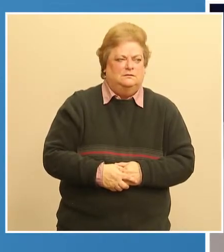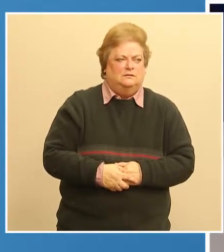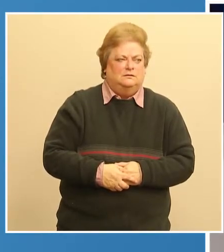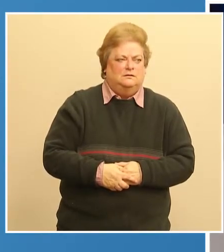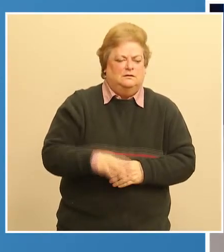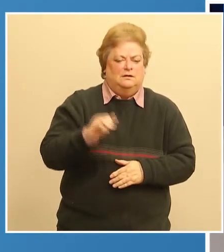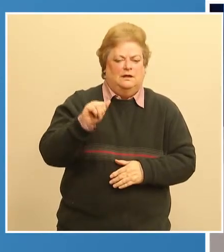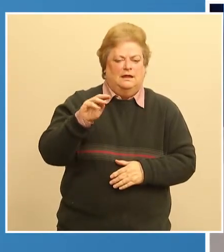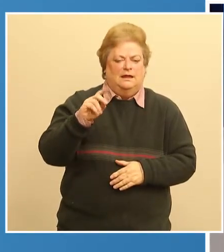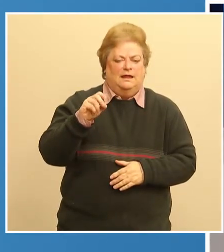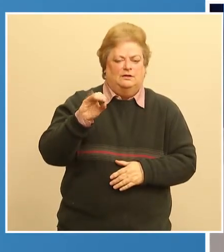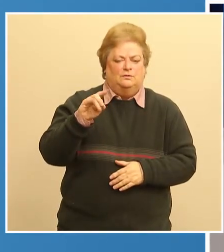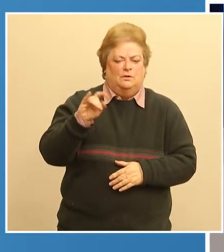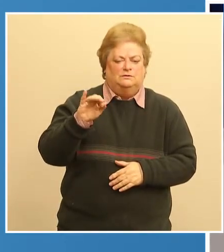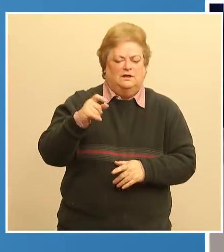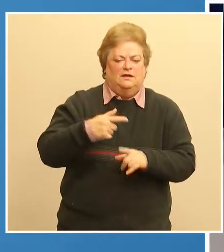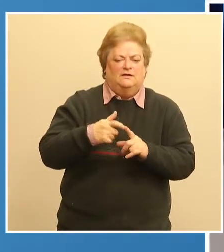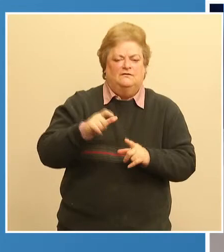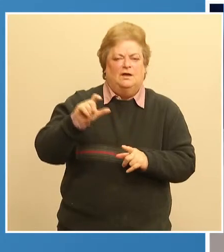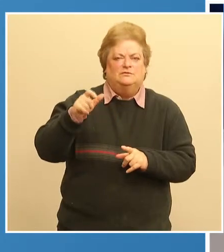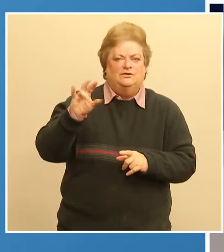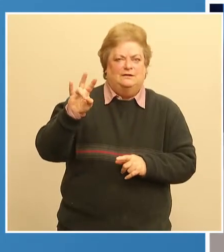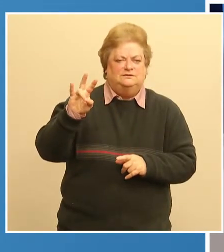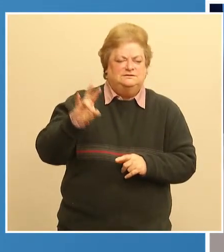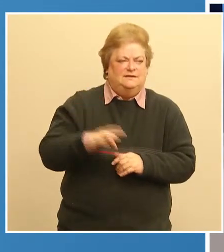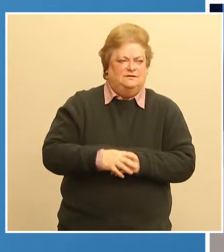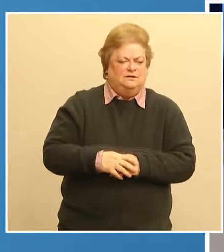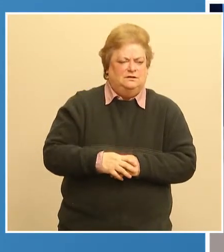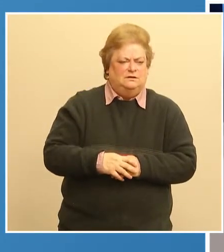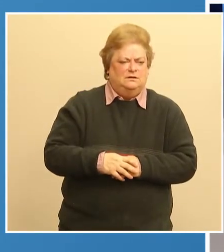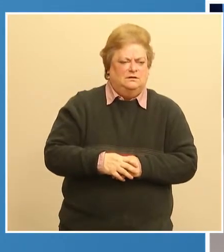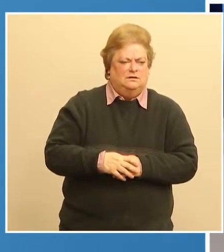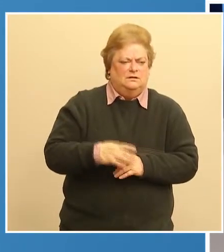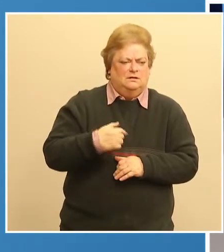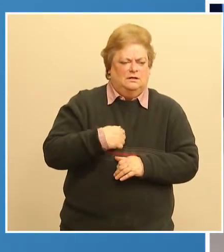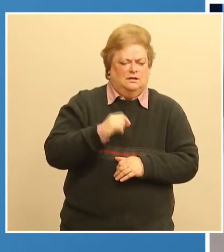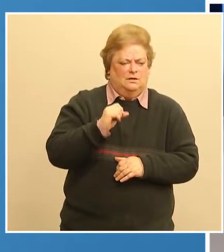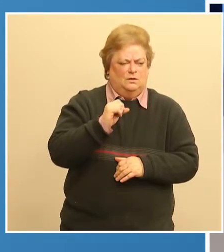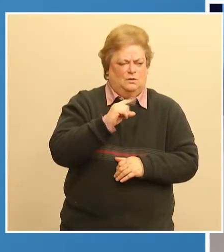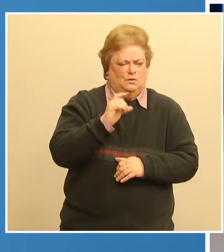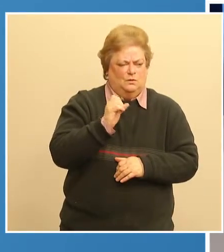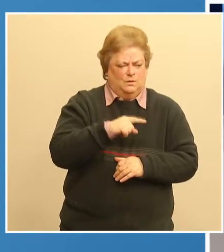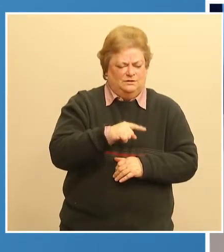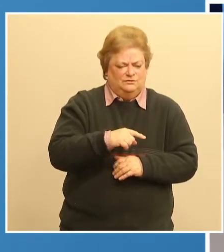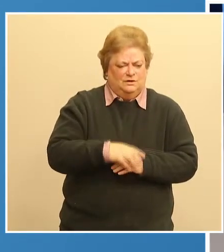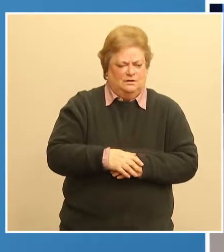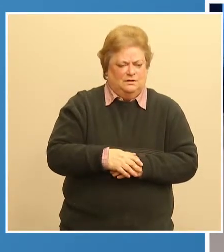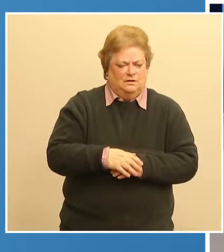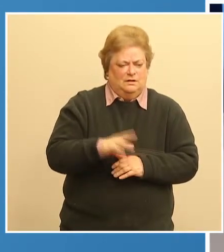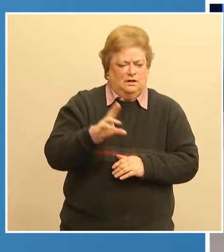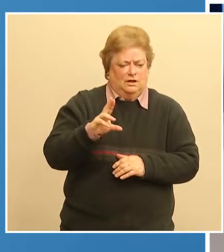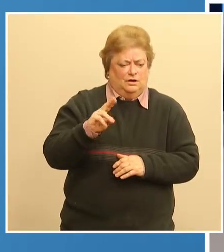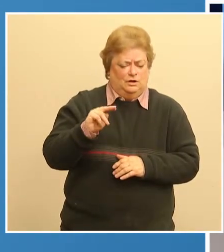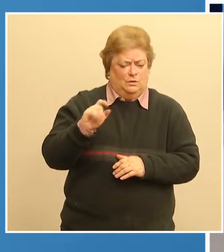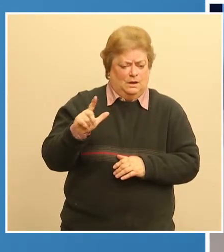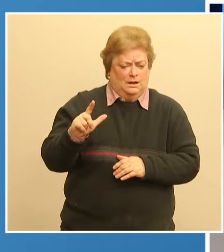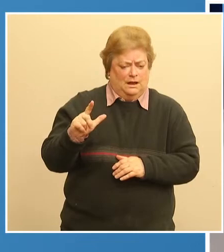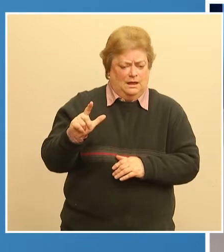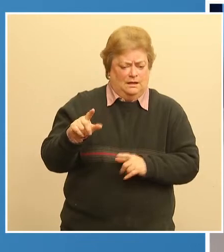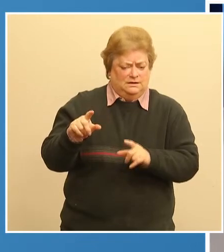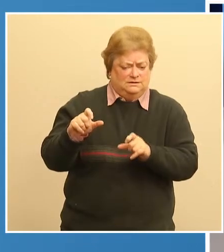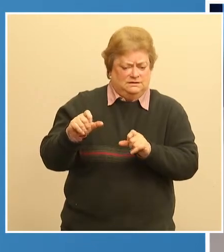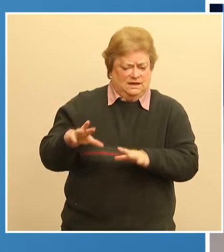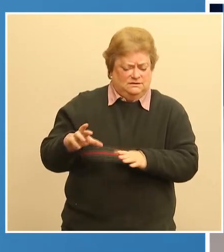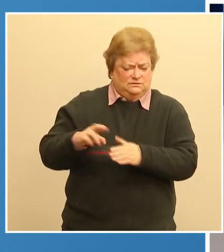This is Andrew Ozaki from Channel 7 News. I was wondering, I had a question. Are the UNL